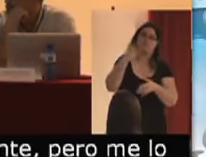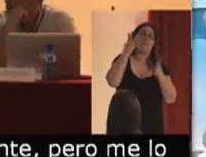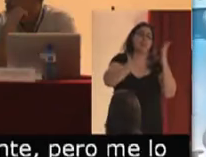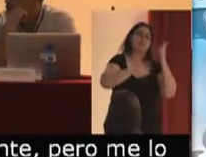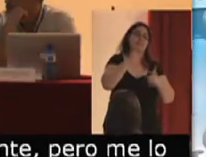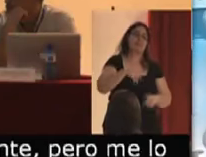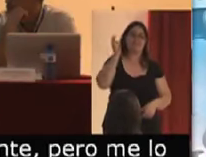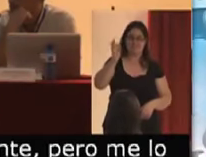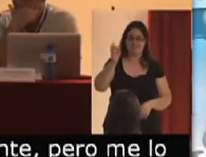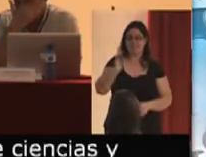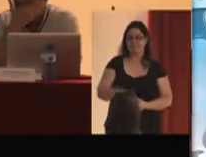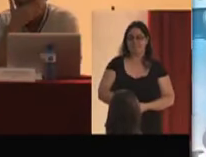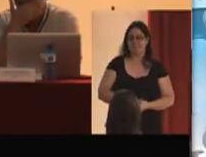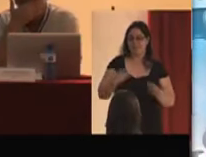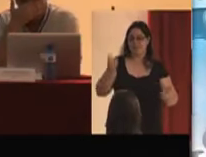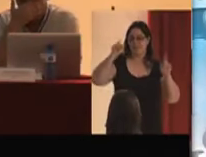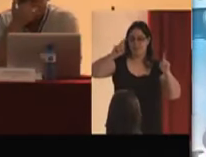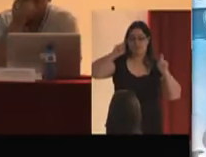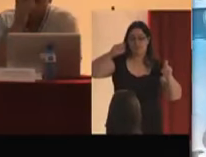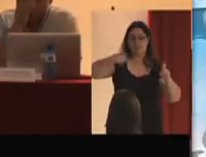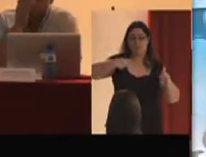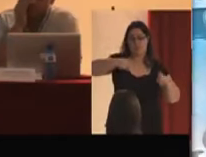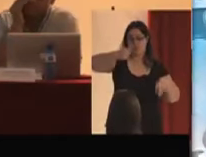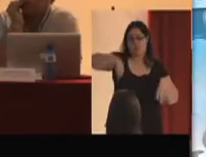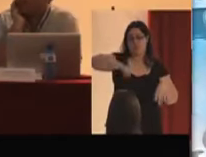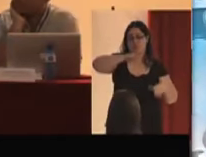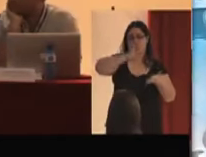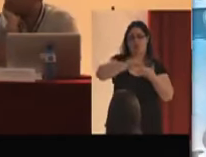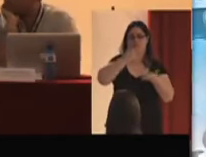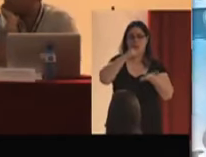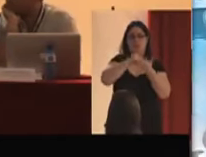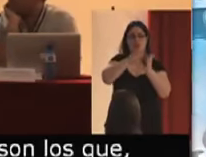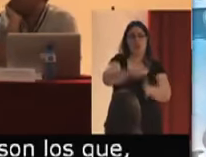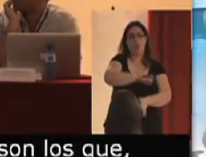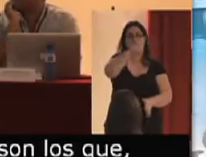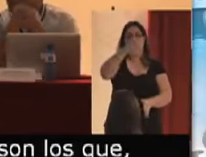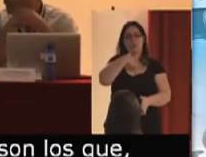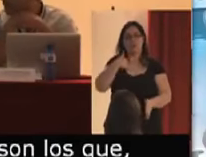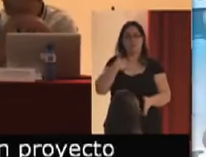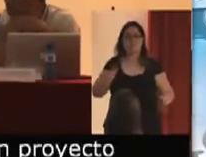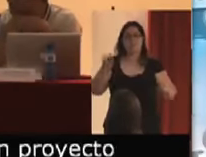especially used in science, especially in mathematics. And here, when